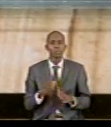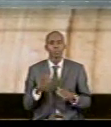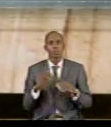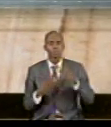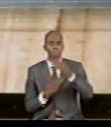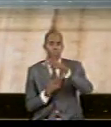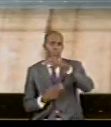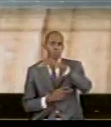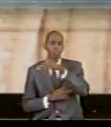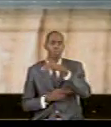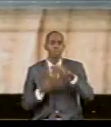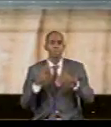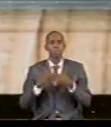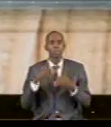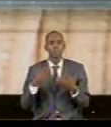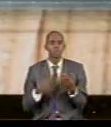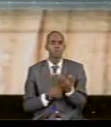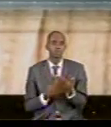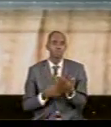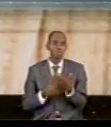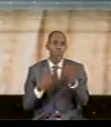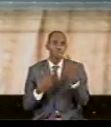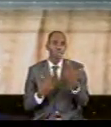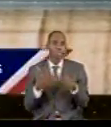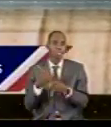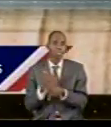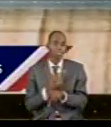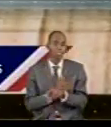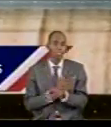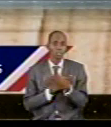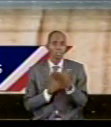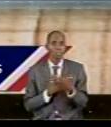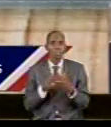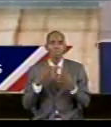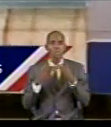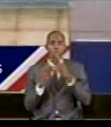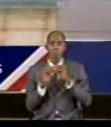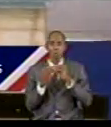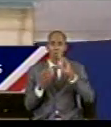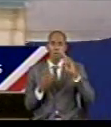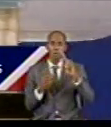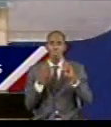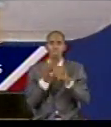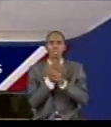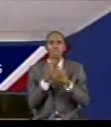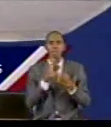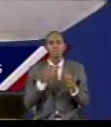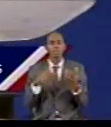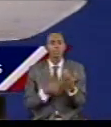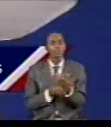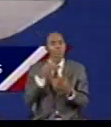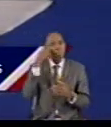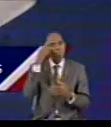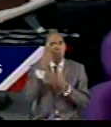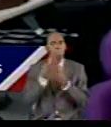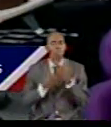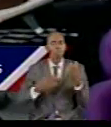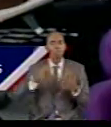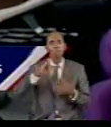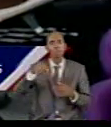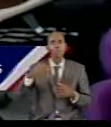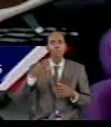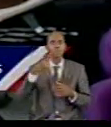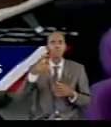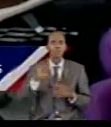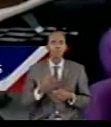things. Number one, the saving gospel for both Jews and Gentiles.